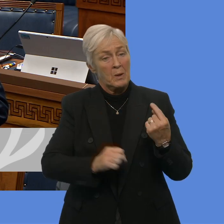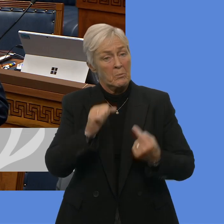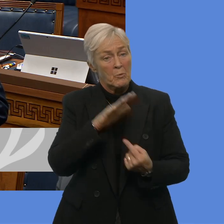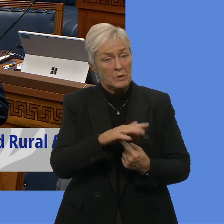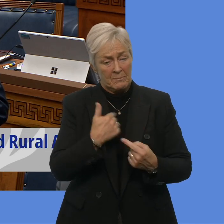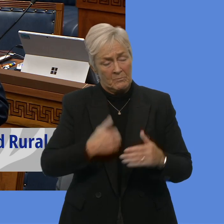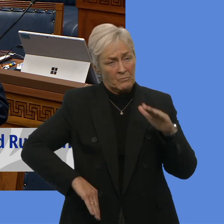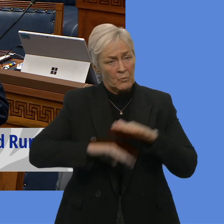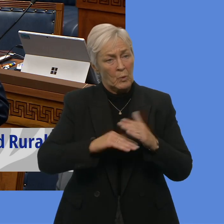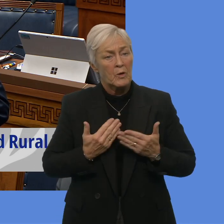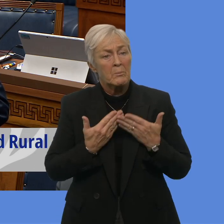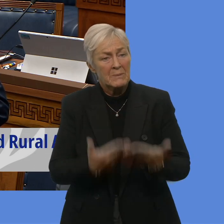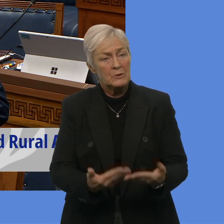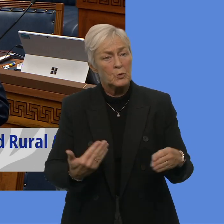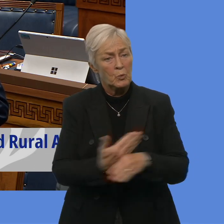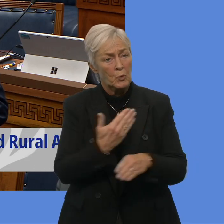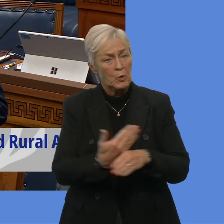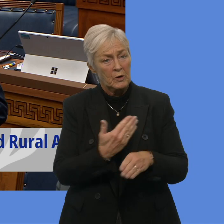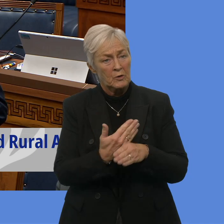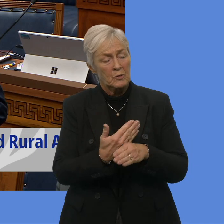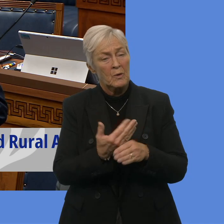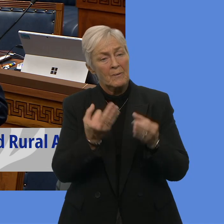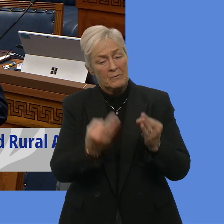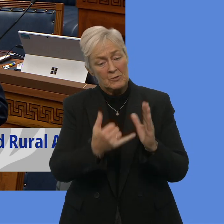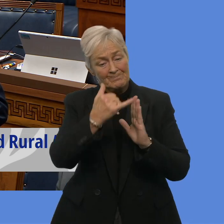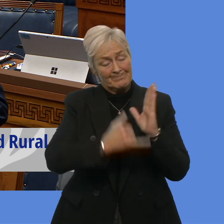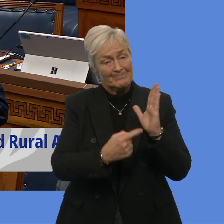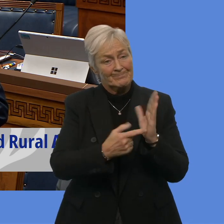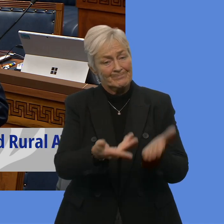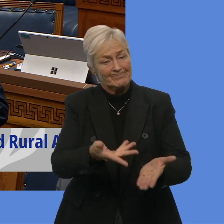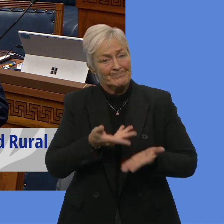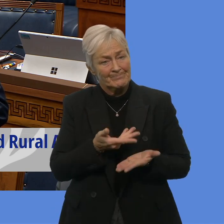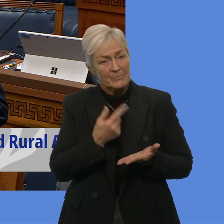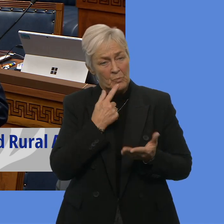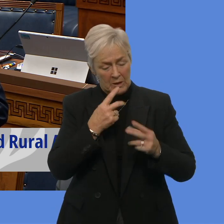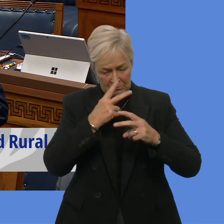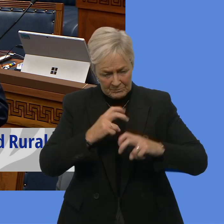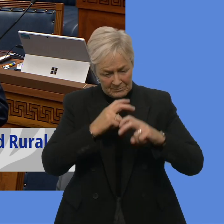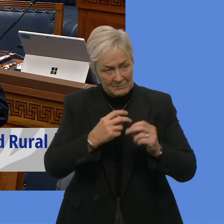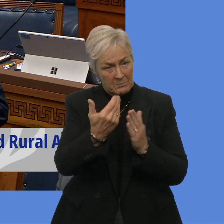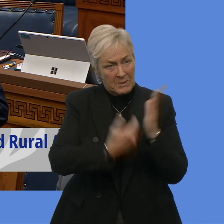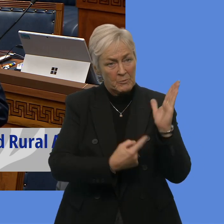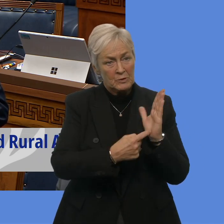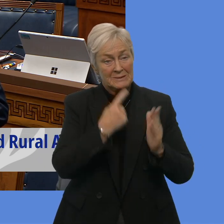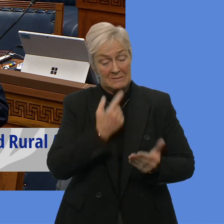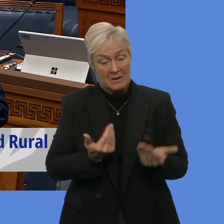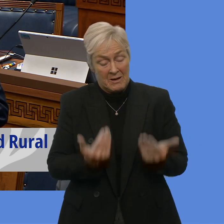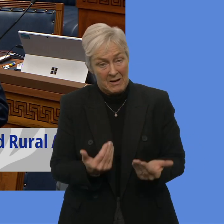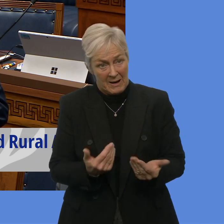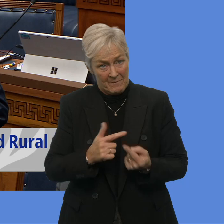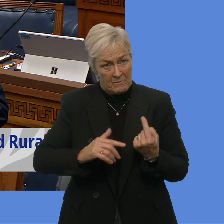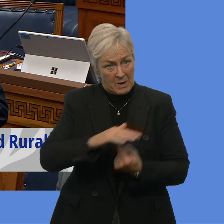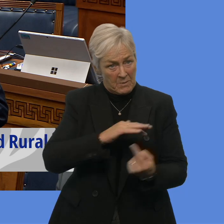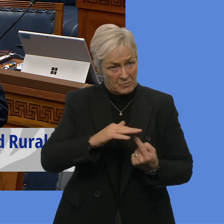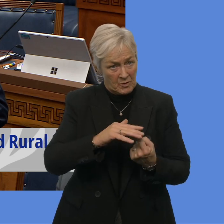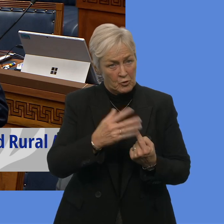fully committed to working on this. Officials previously provided me with an initial scoping paper which outlined current environmental governance arrangements and